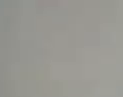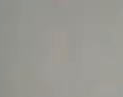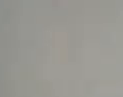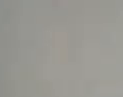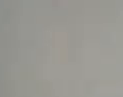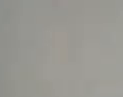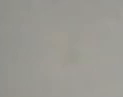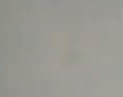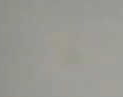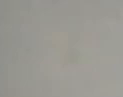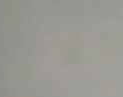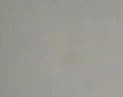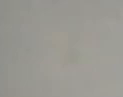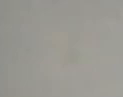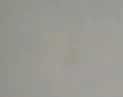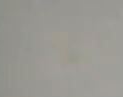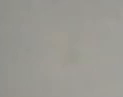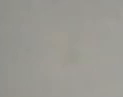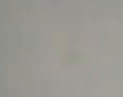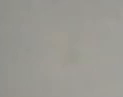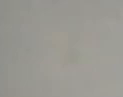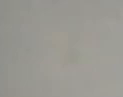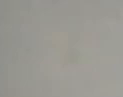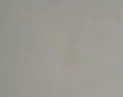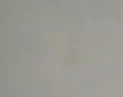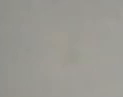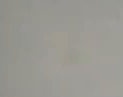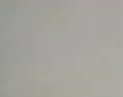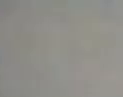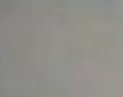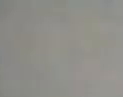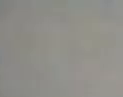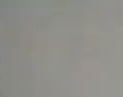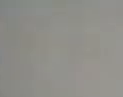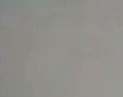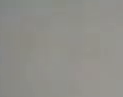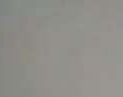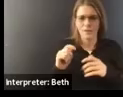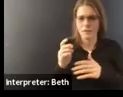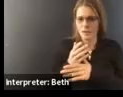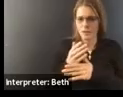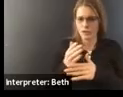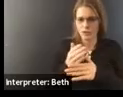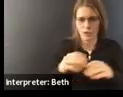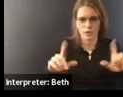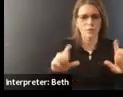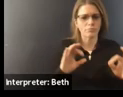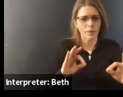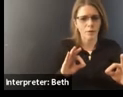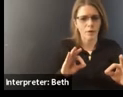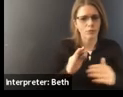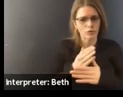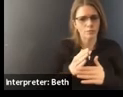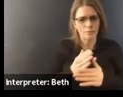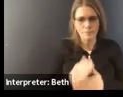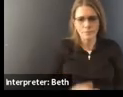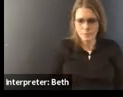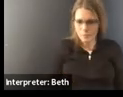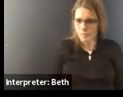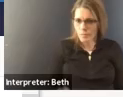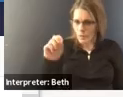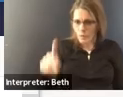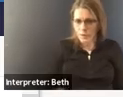Okay, let's try that now and we'll share that screen there. There we go, share.